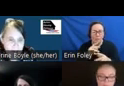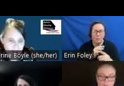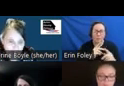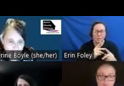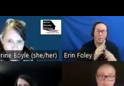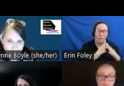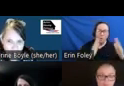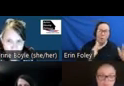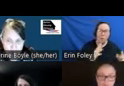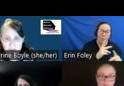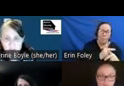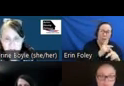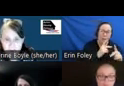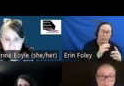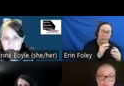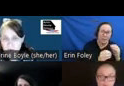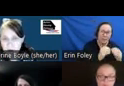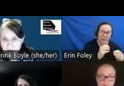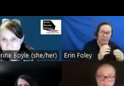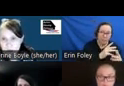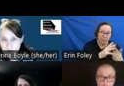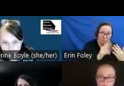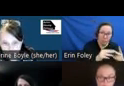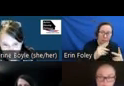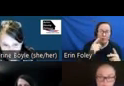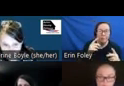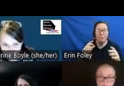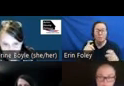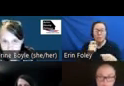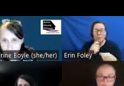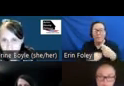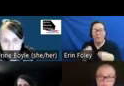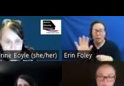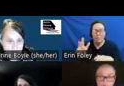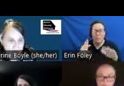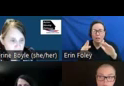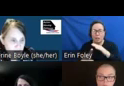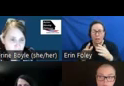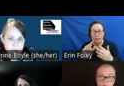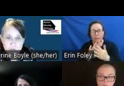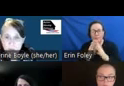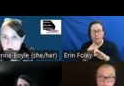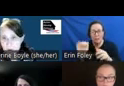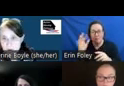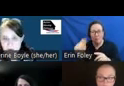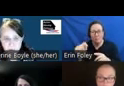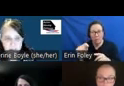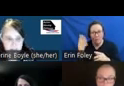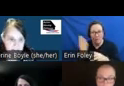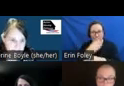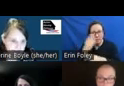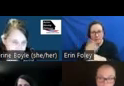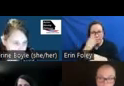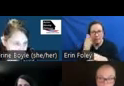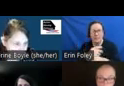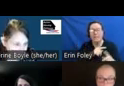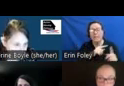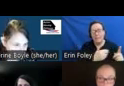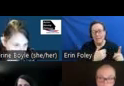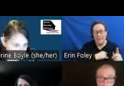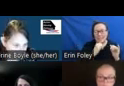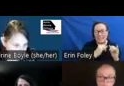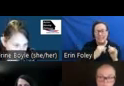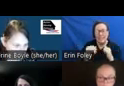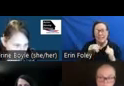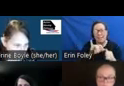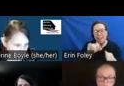home equity loan to convert the garage to an apartment. Raj uses individual support hours from DDS.